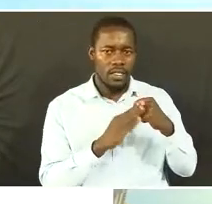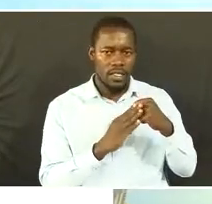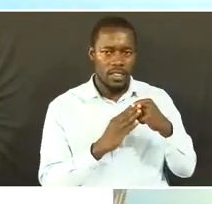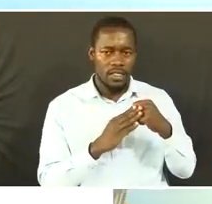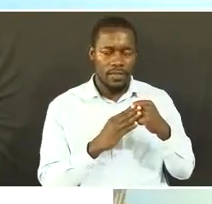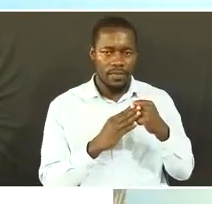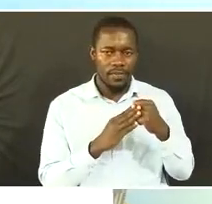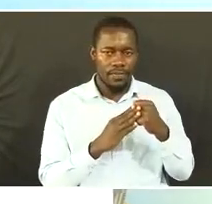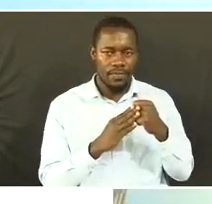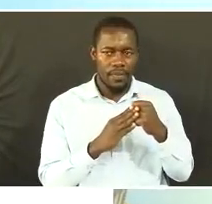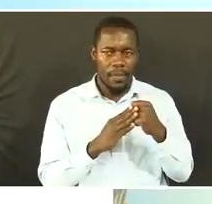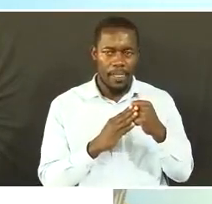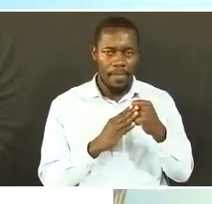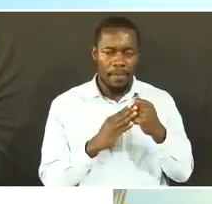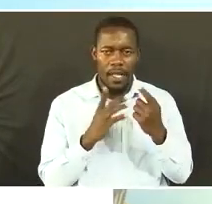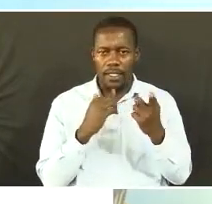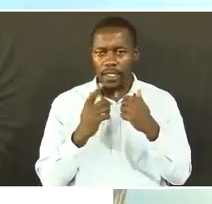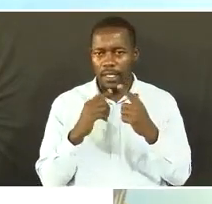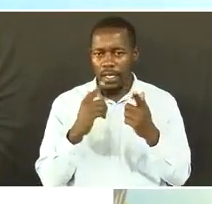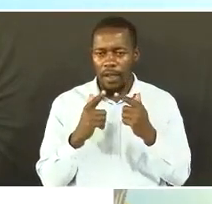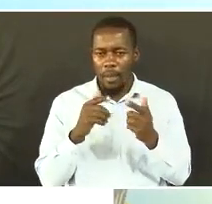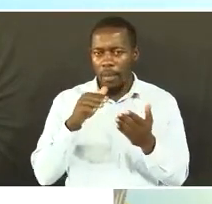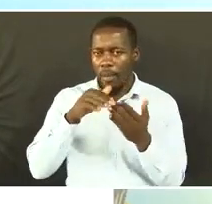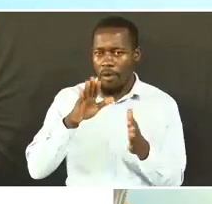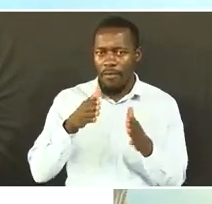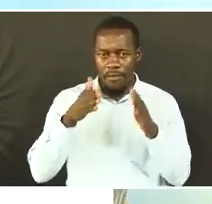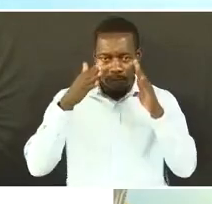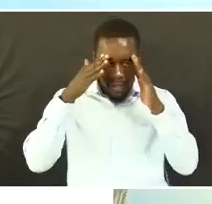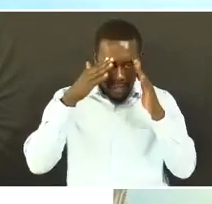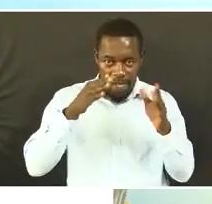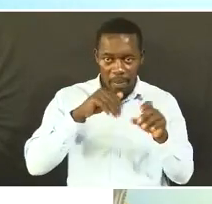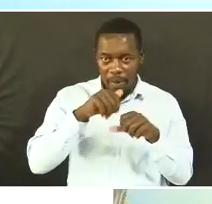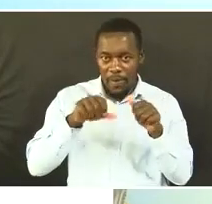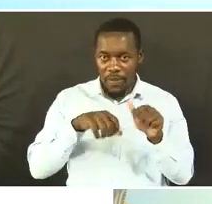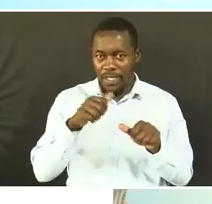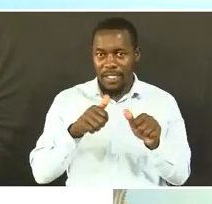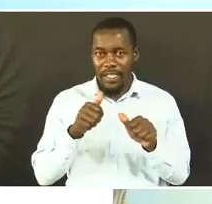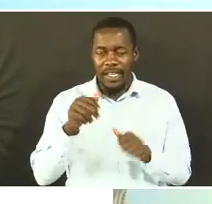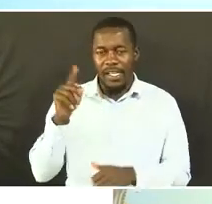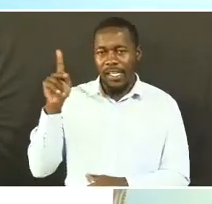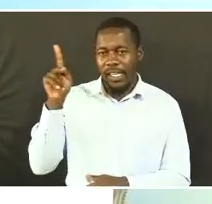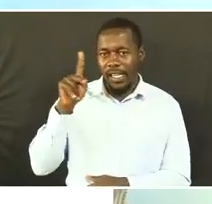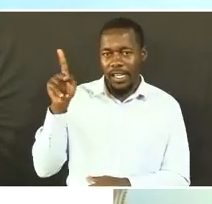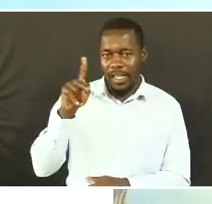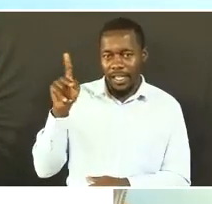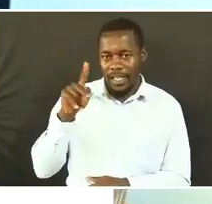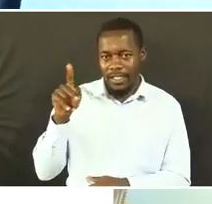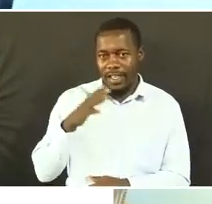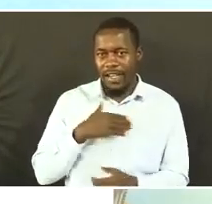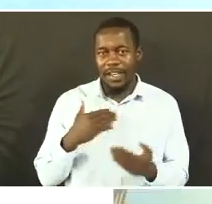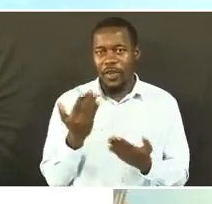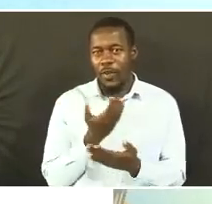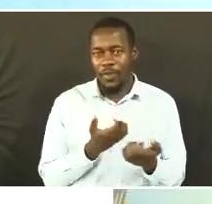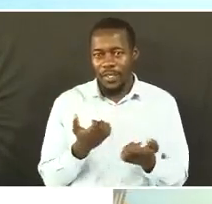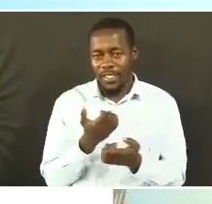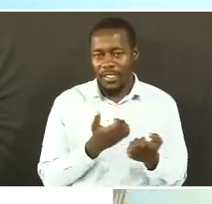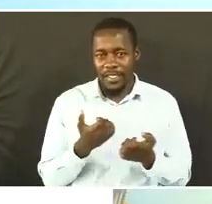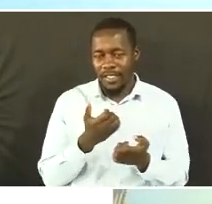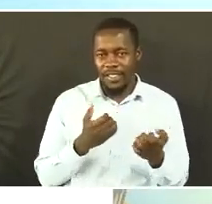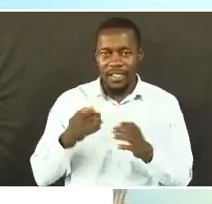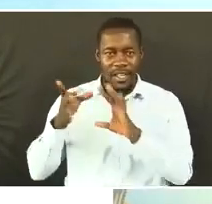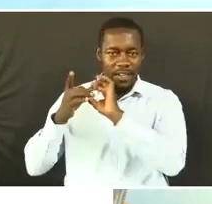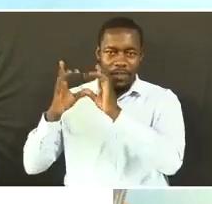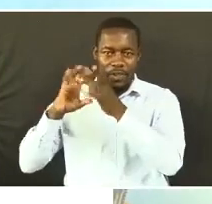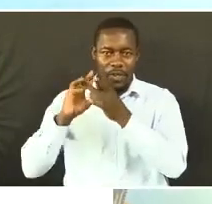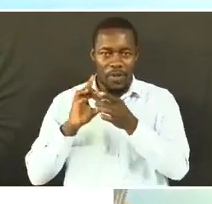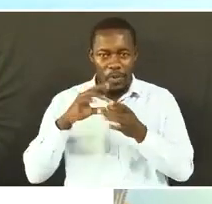integral part of Kenya's democratic state and the framework for our social, economic, and cultural policies. Listen